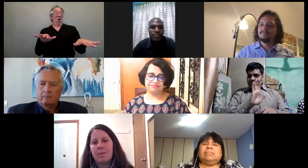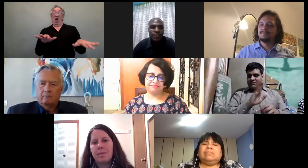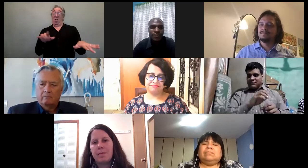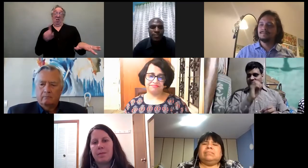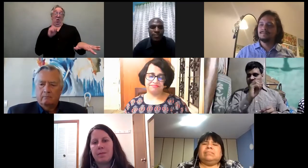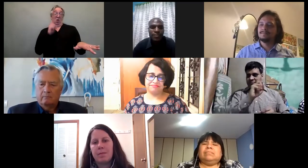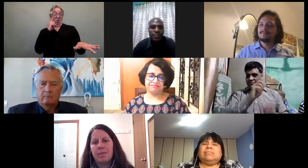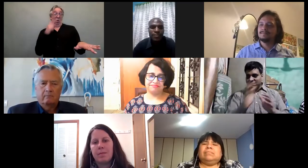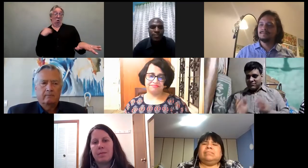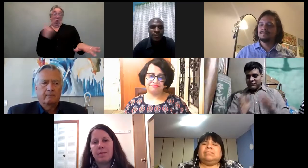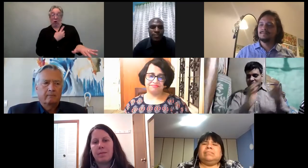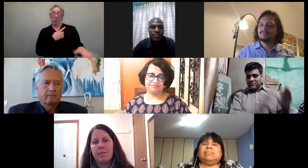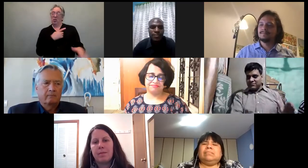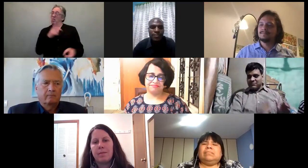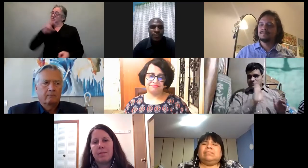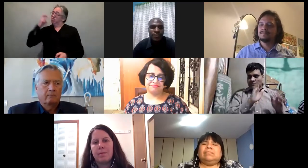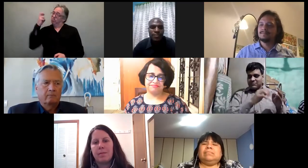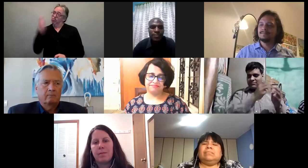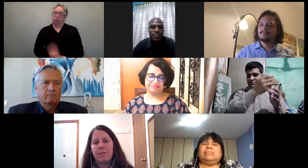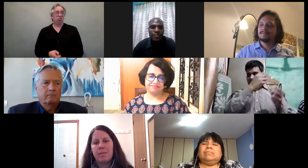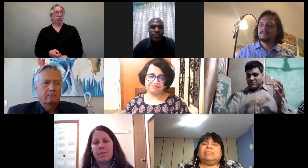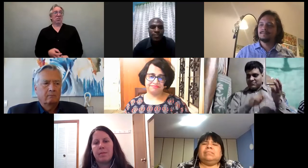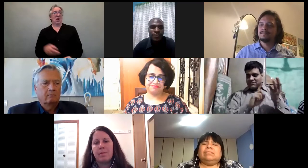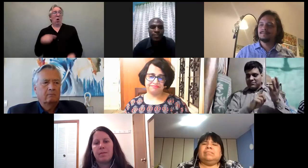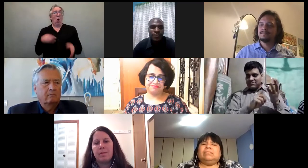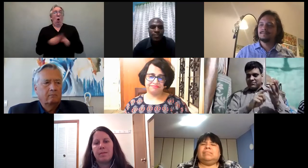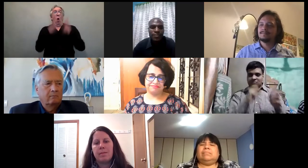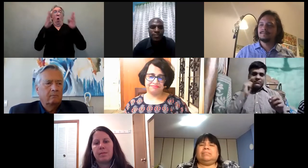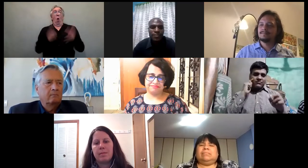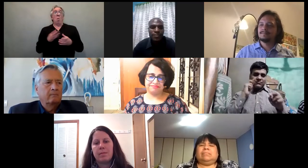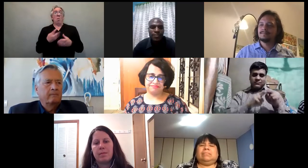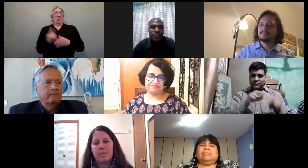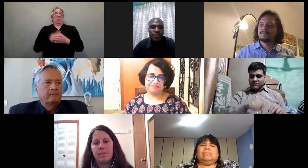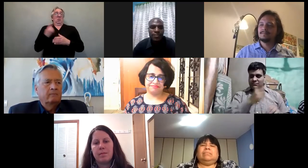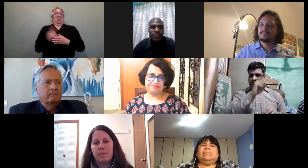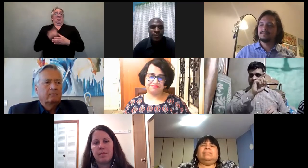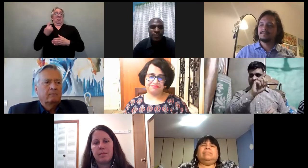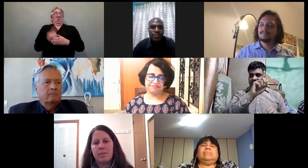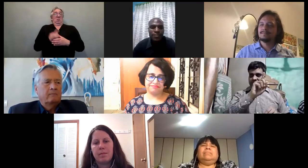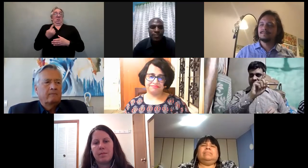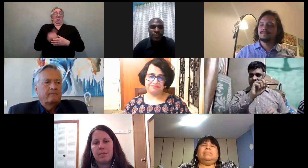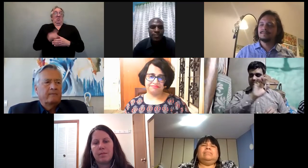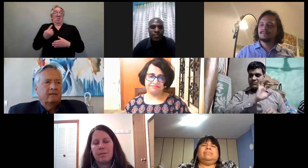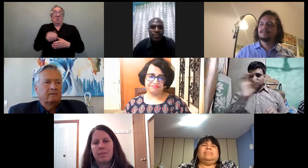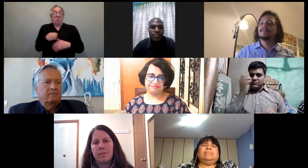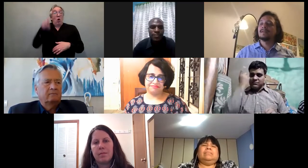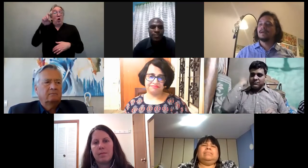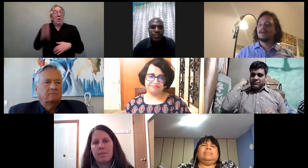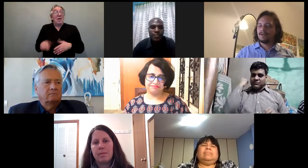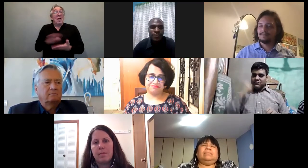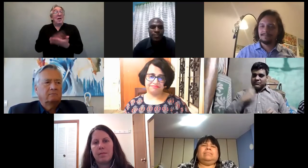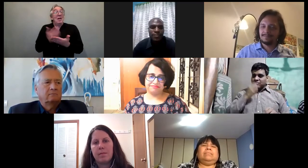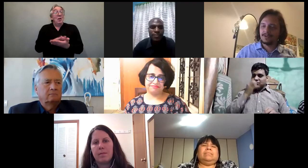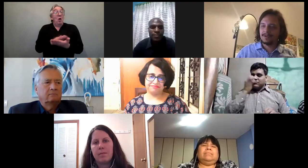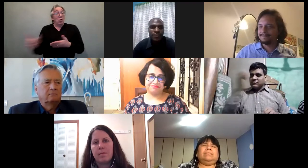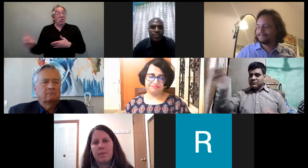of issues. Sometimes there is also another fourth point which I like to share.